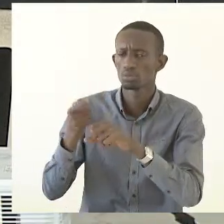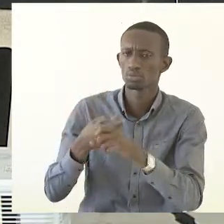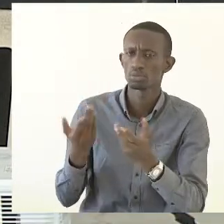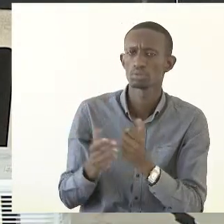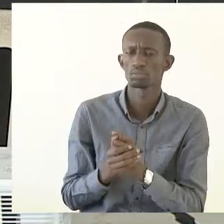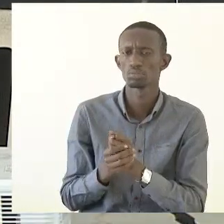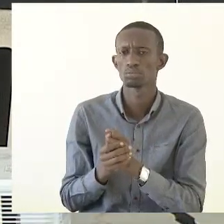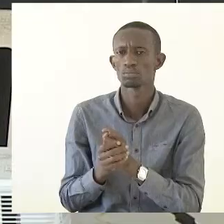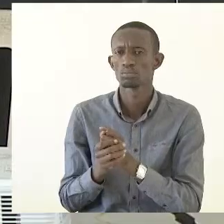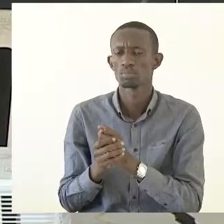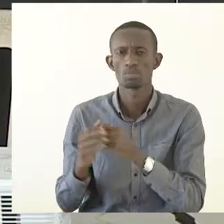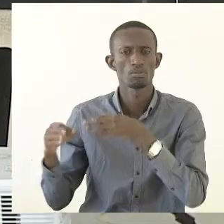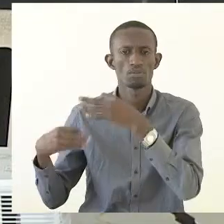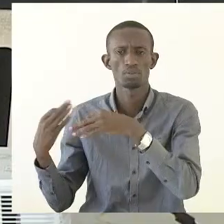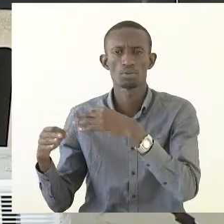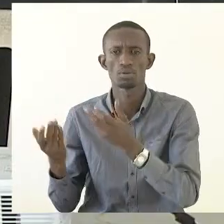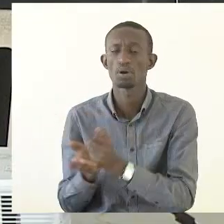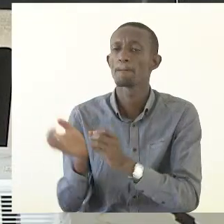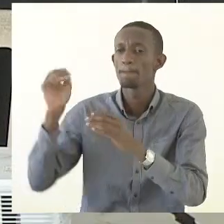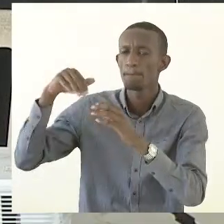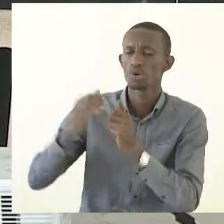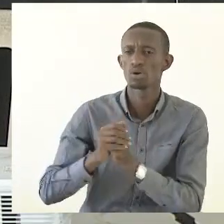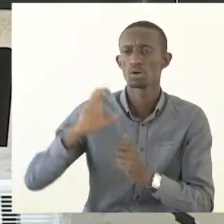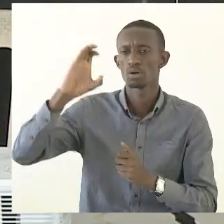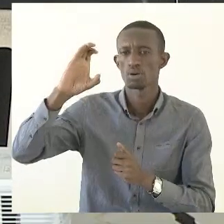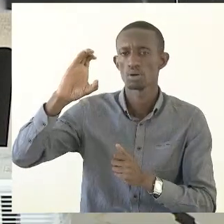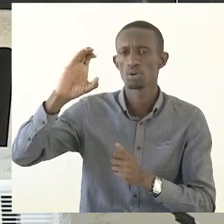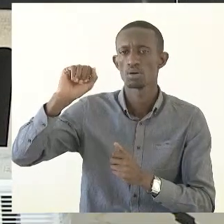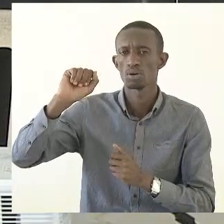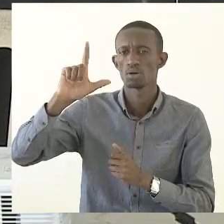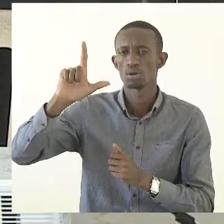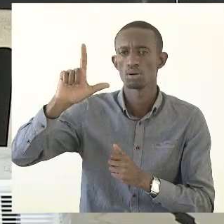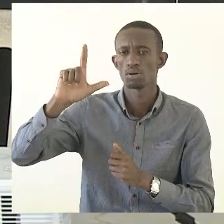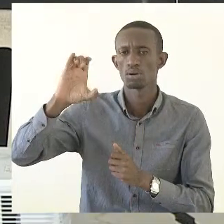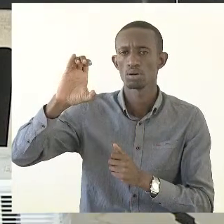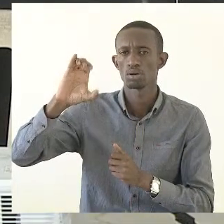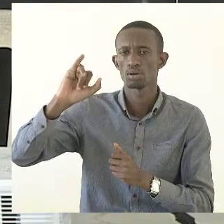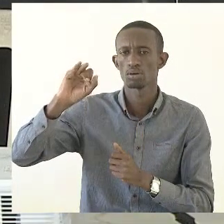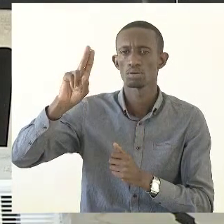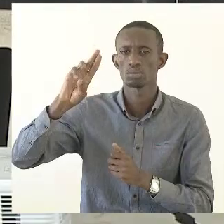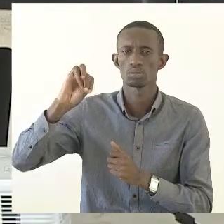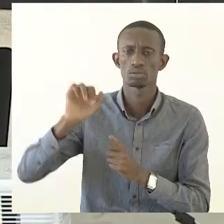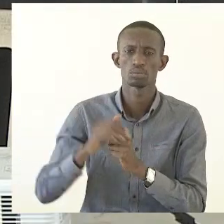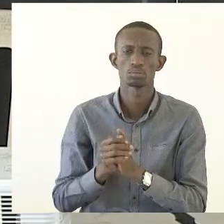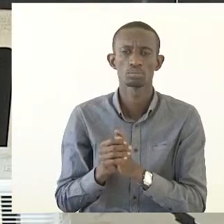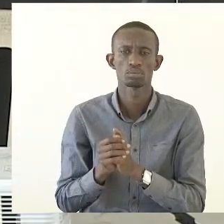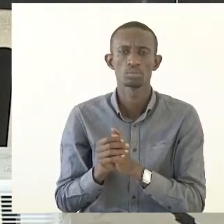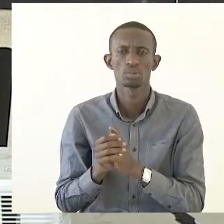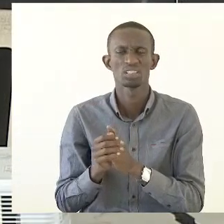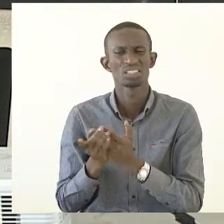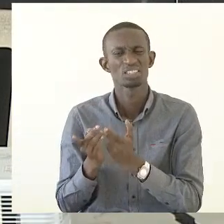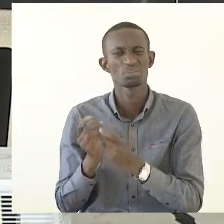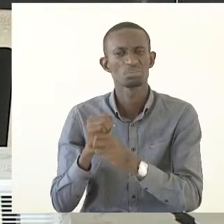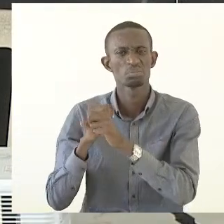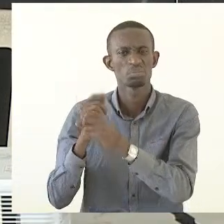deficiency. Lack of calcium in the diet causes poor bone formation. Poor